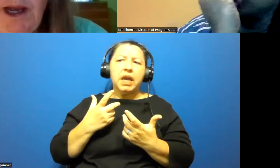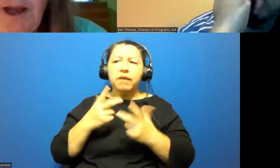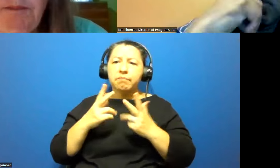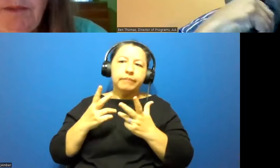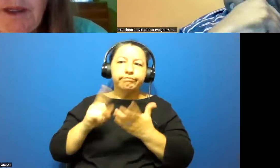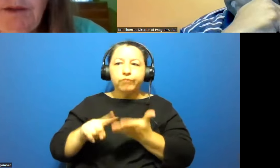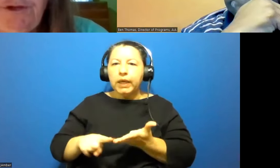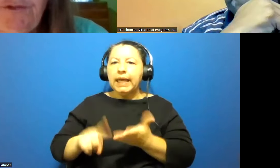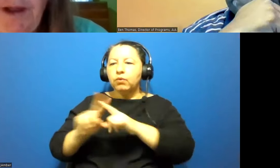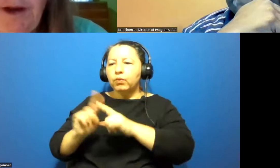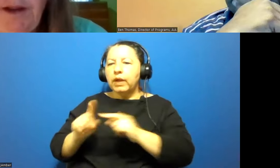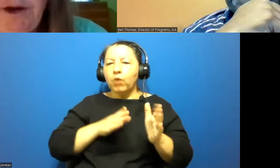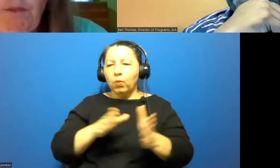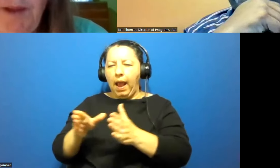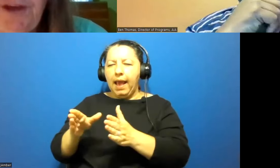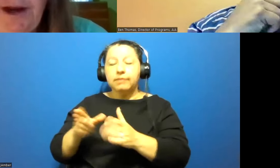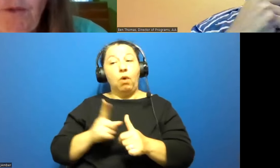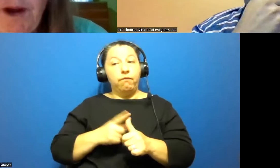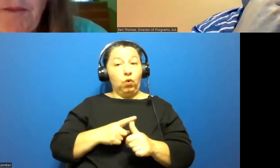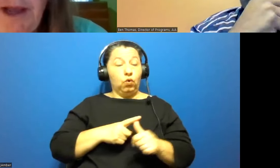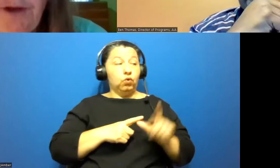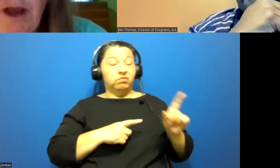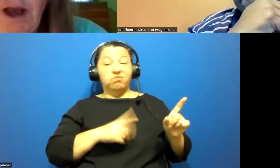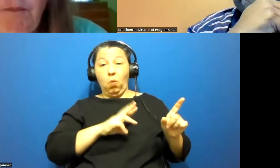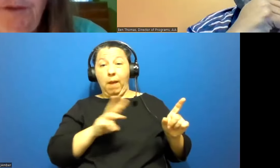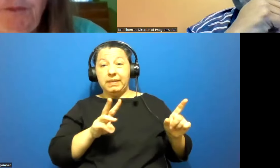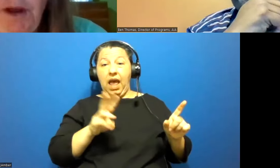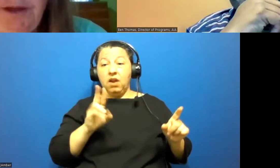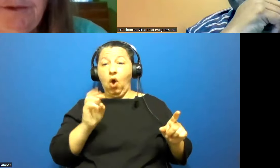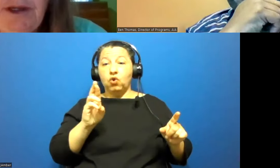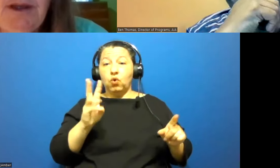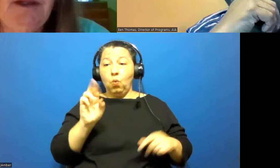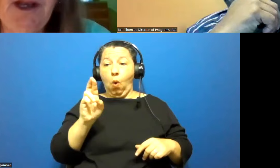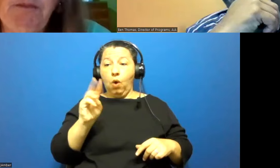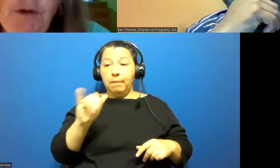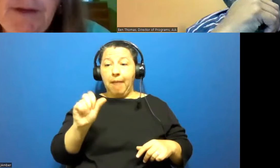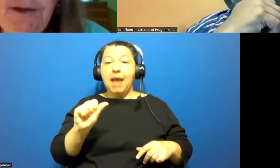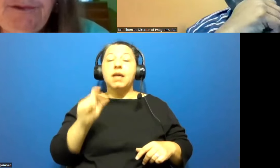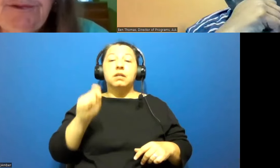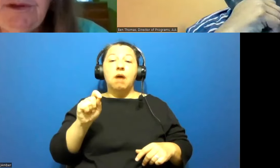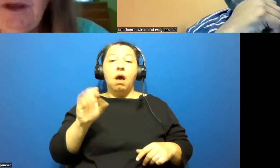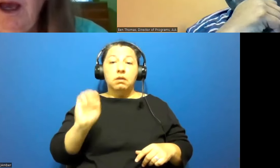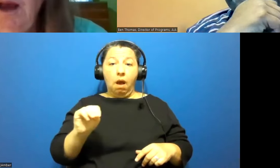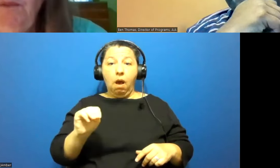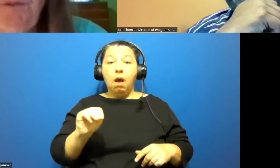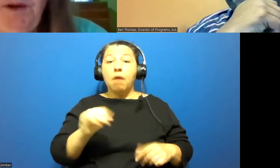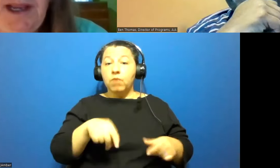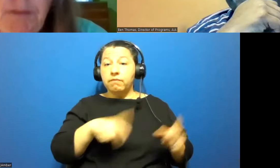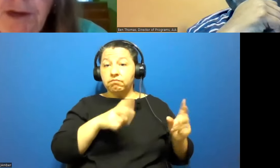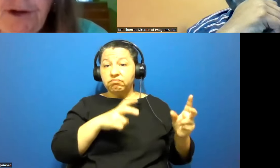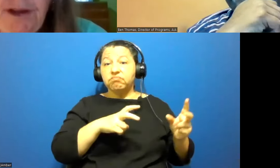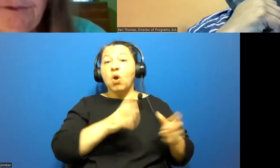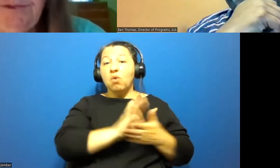to, first of all, on our website, underwatermaya.com, we've put little movies, we've